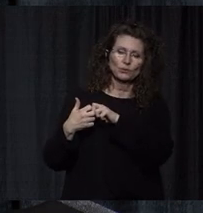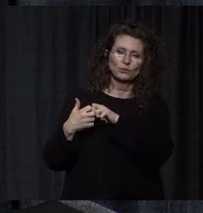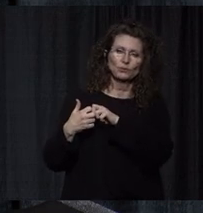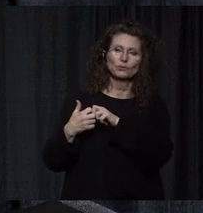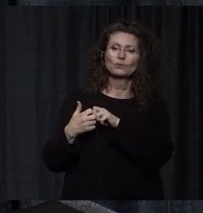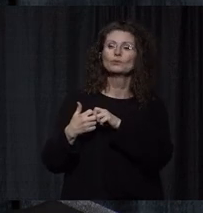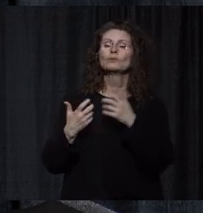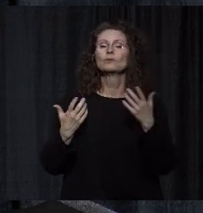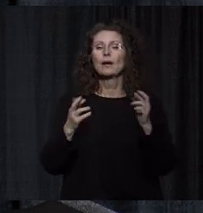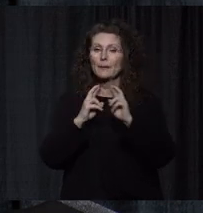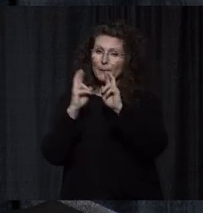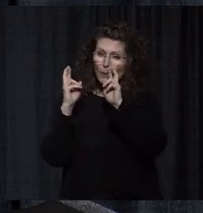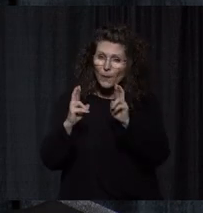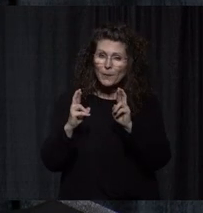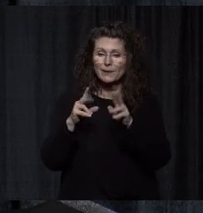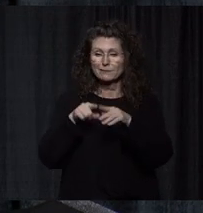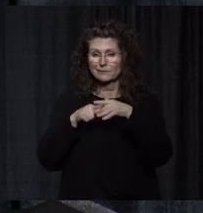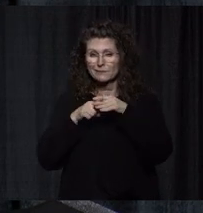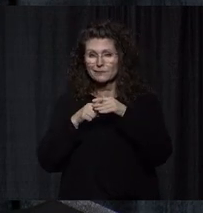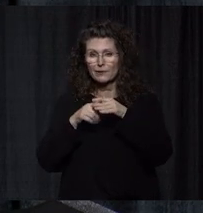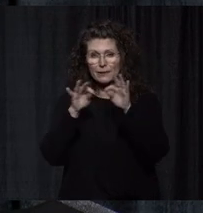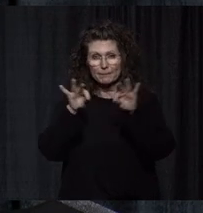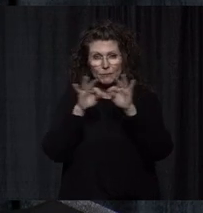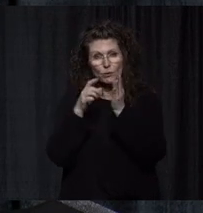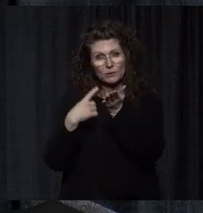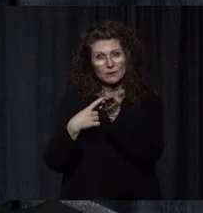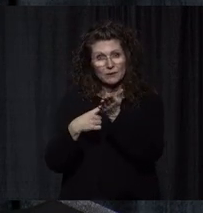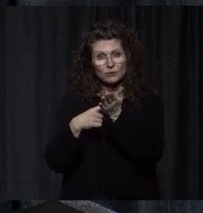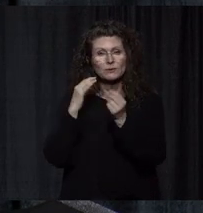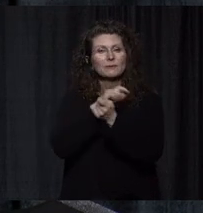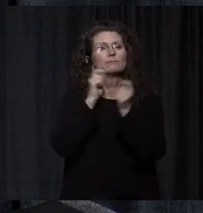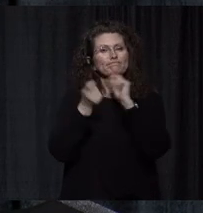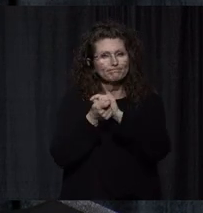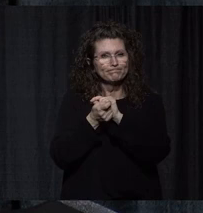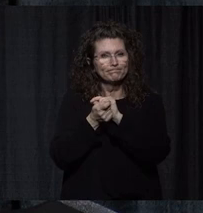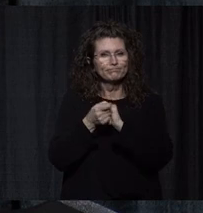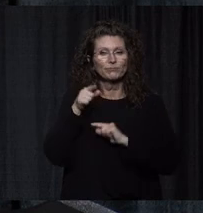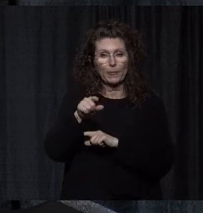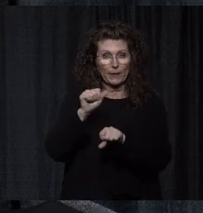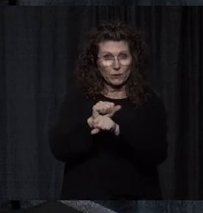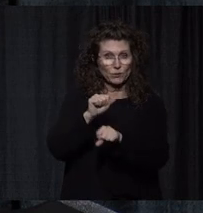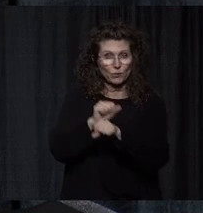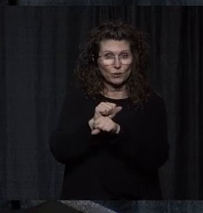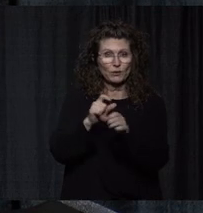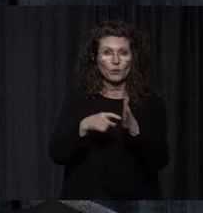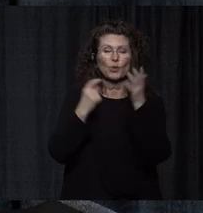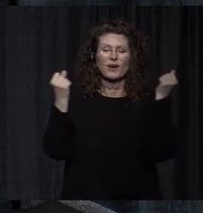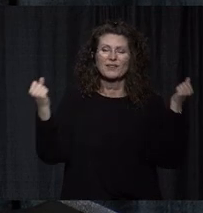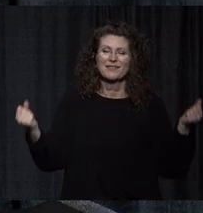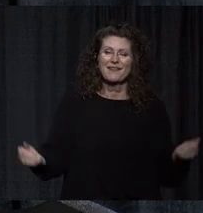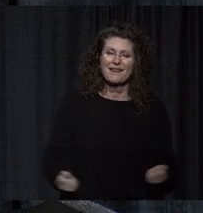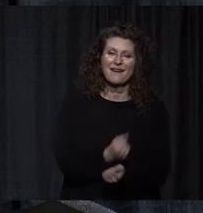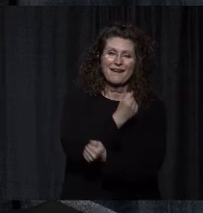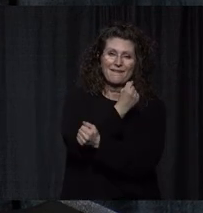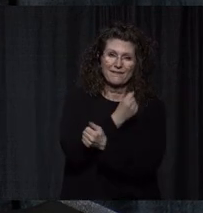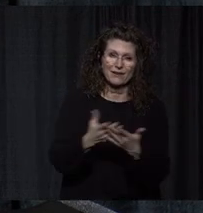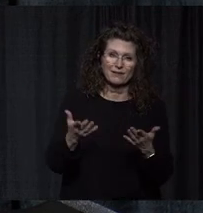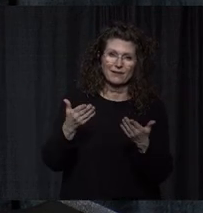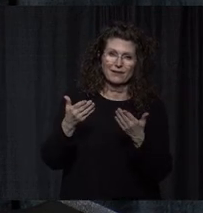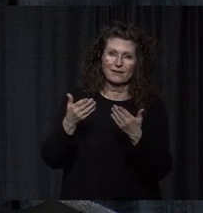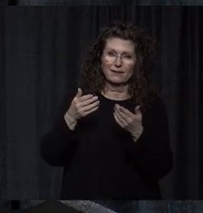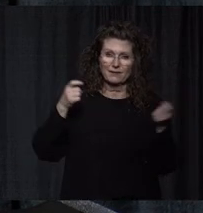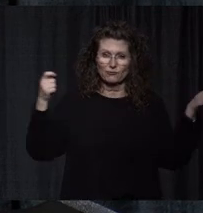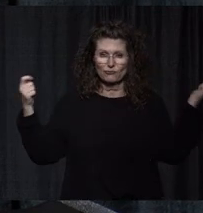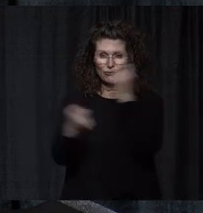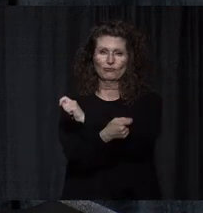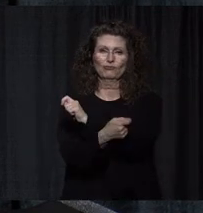and hope it sparks important conversations and change. For this work requires nothing less than transformation.